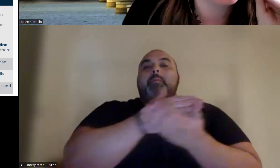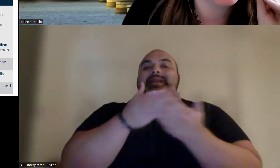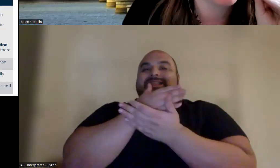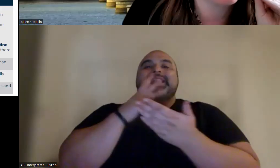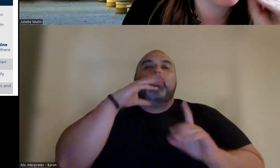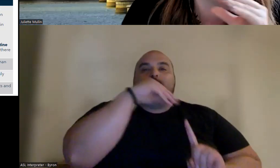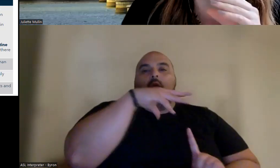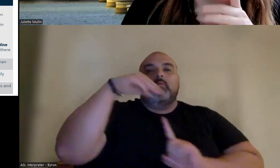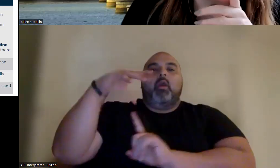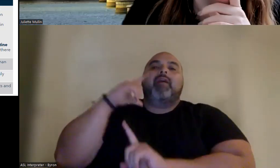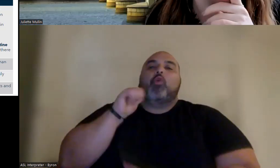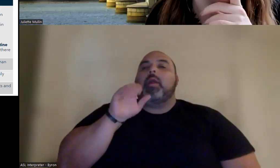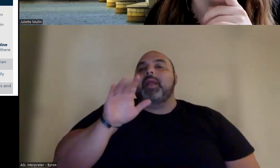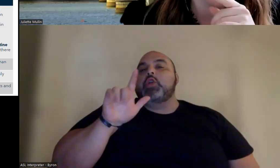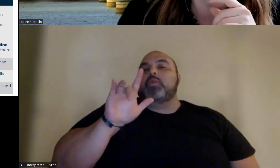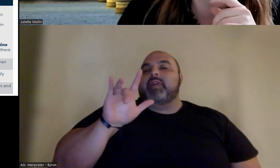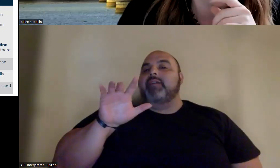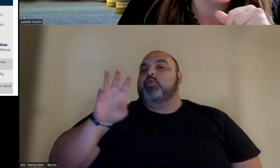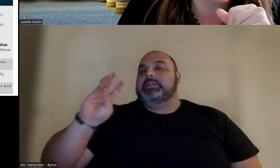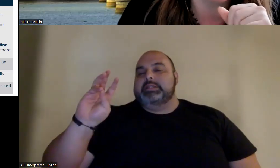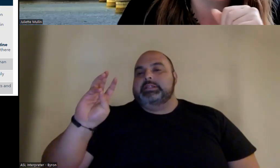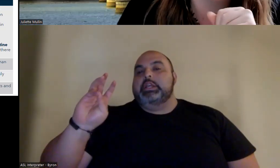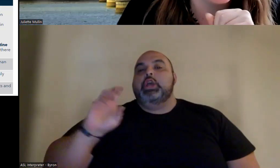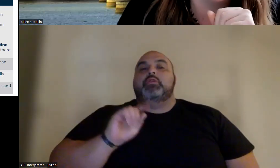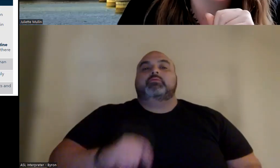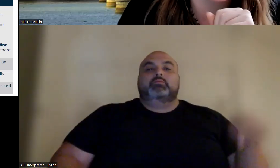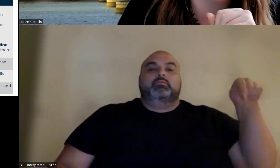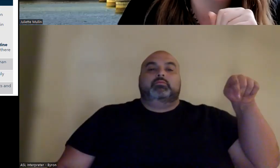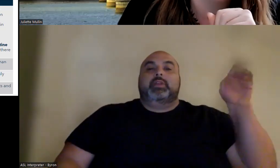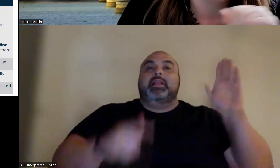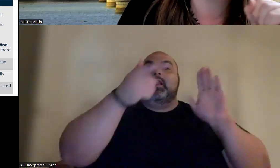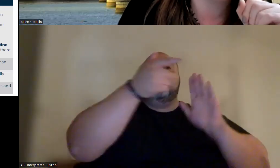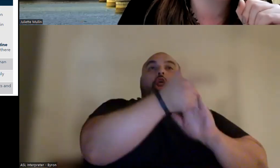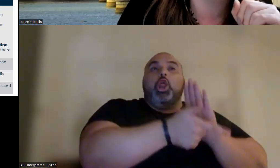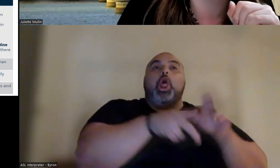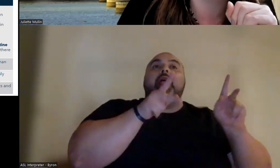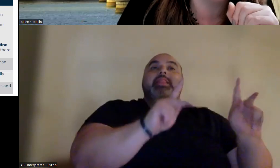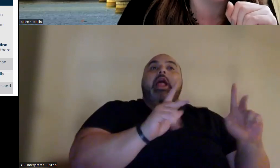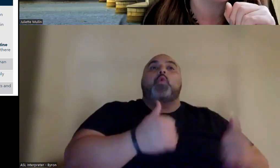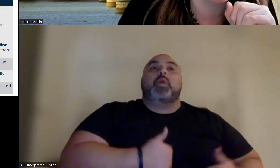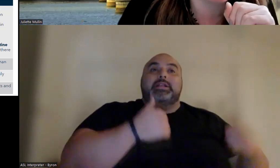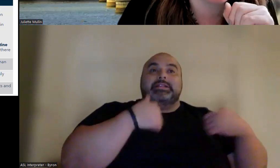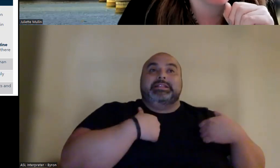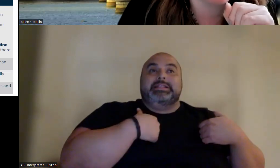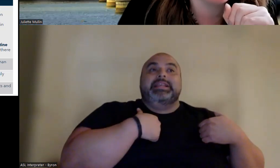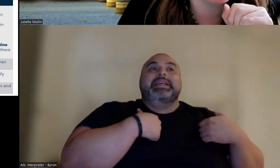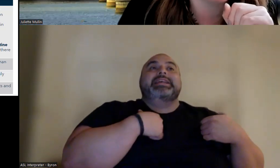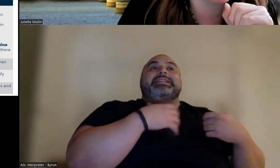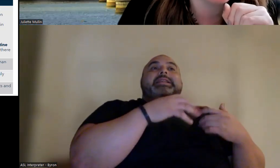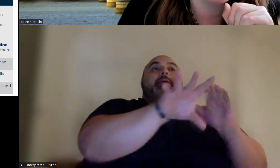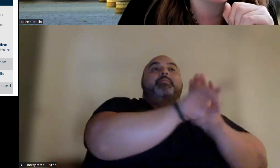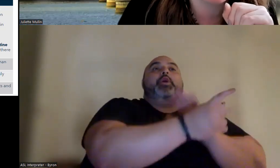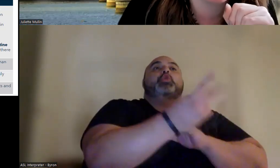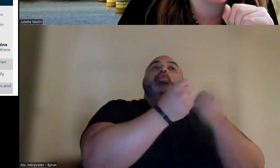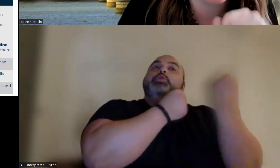for AB 2546. The first is that the law would allow residents to designate two support persons